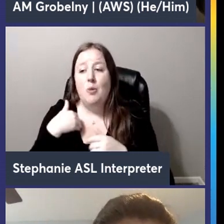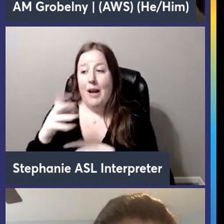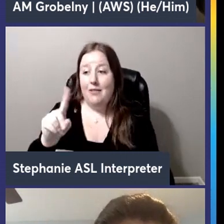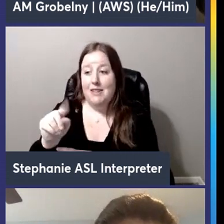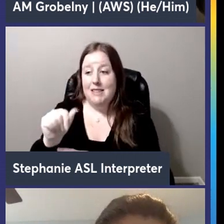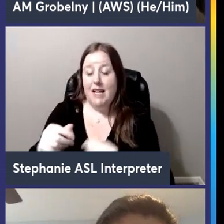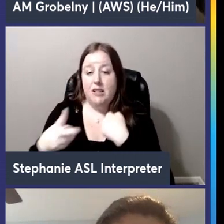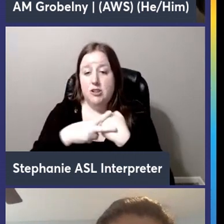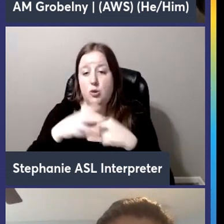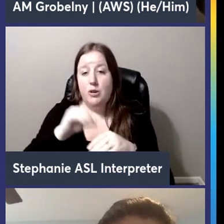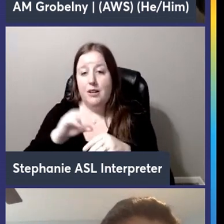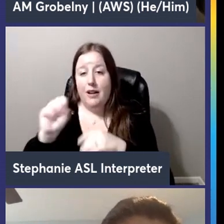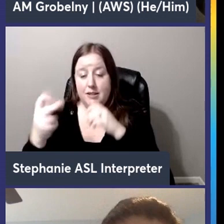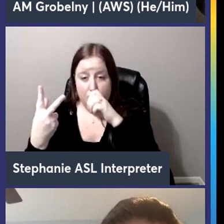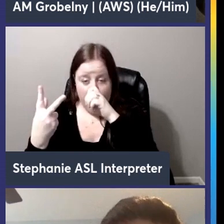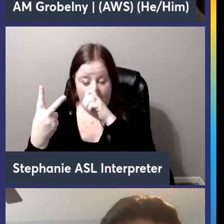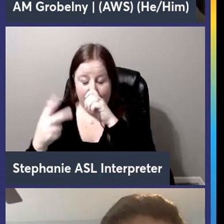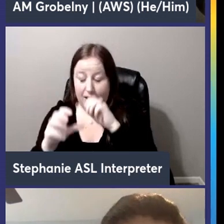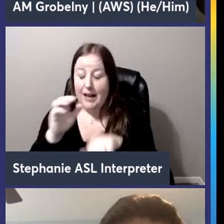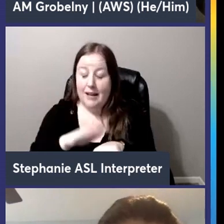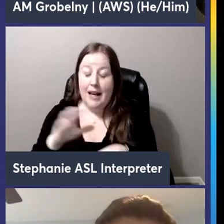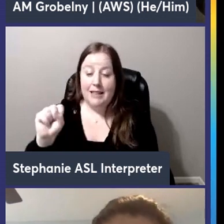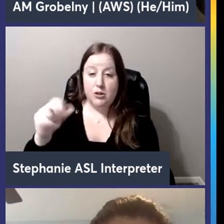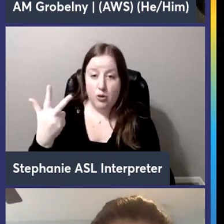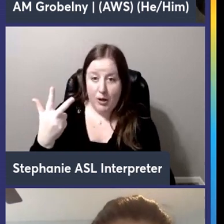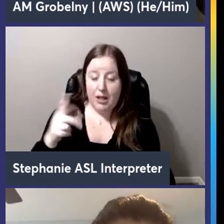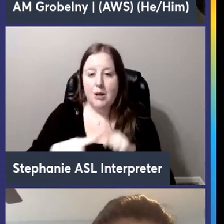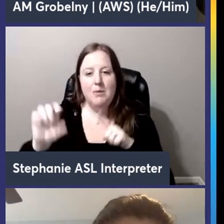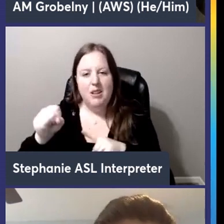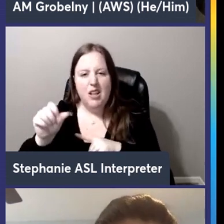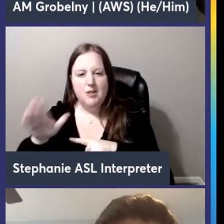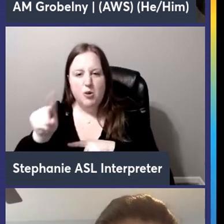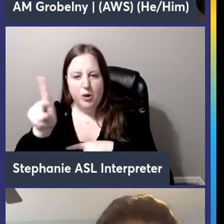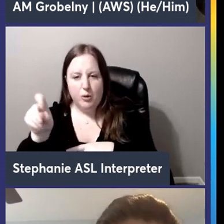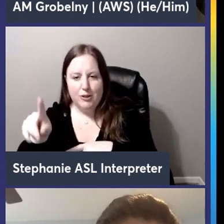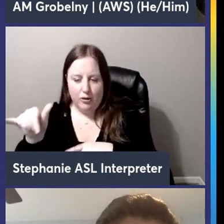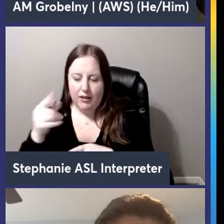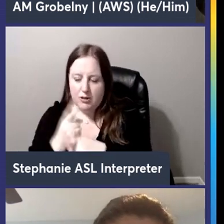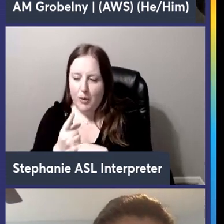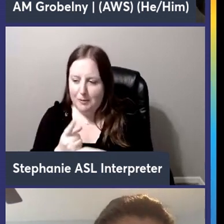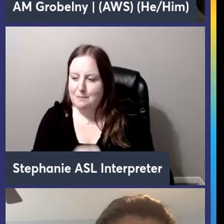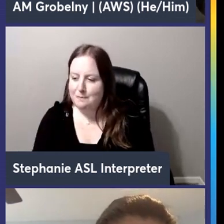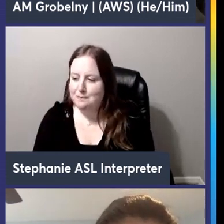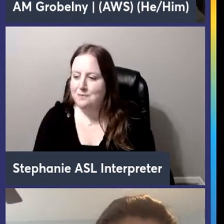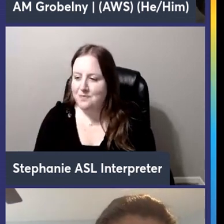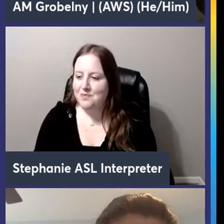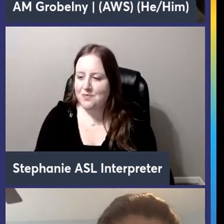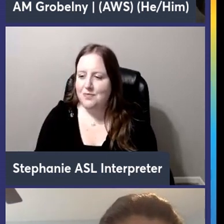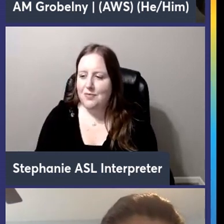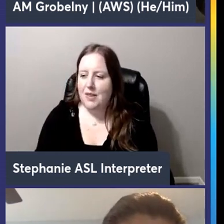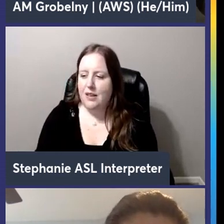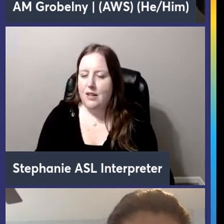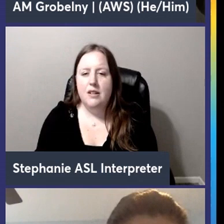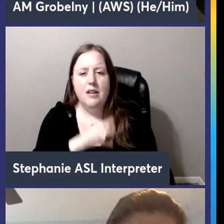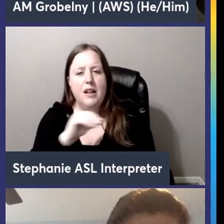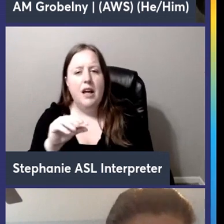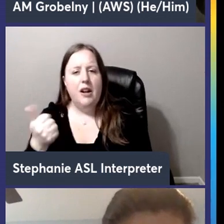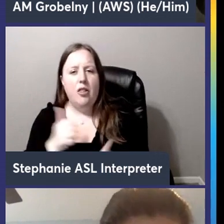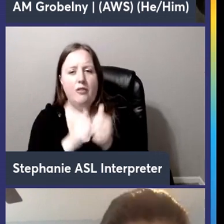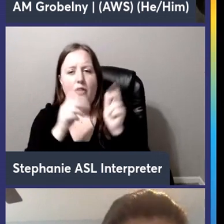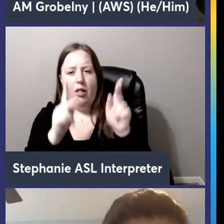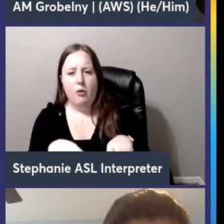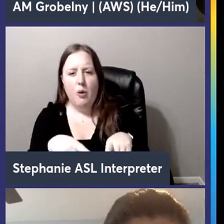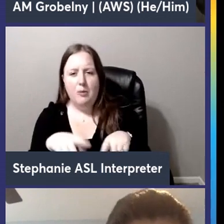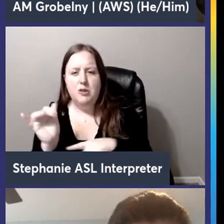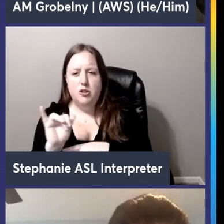stored in S3, but yes, but to your question, that's correct, right? Okay. And another follow-up, I think, to